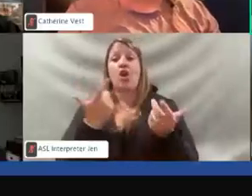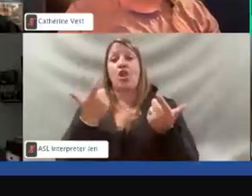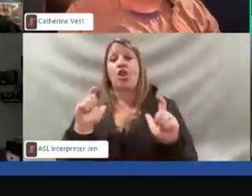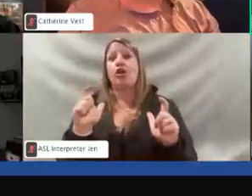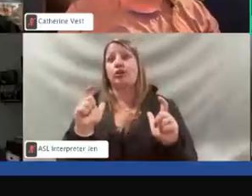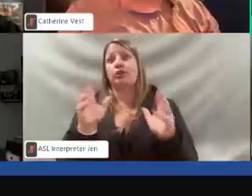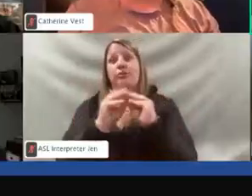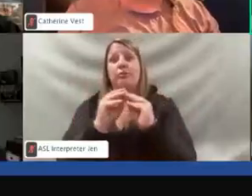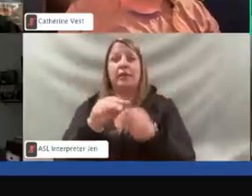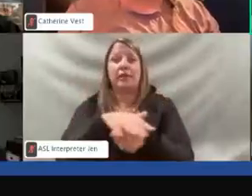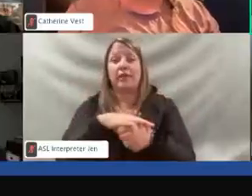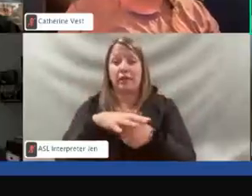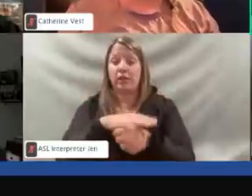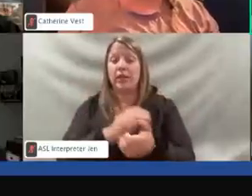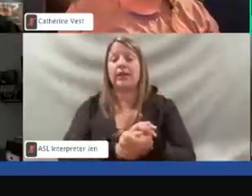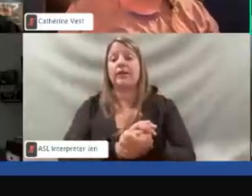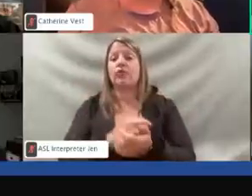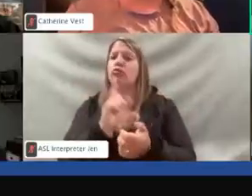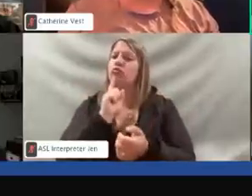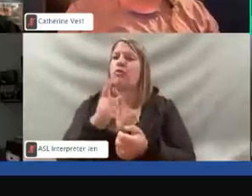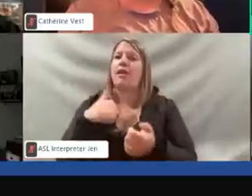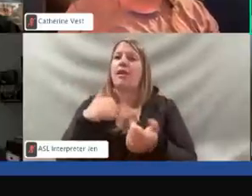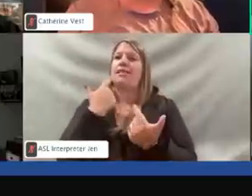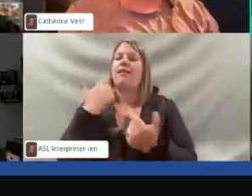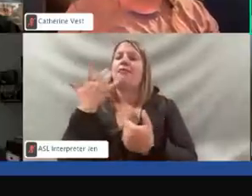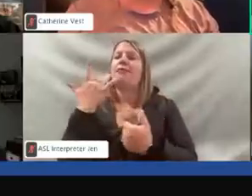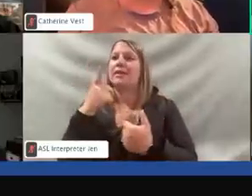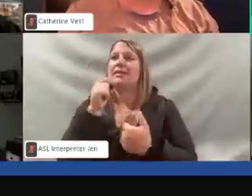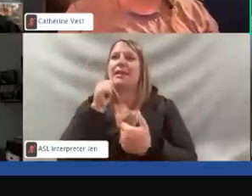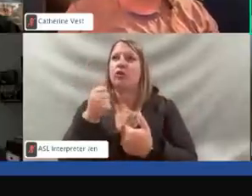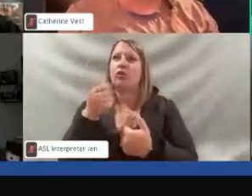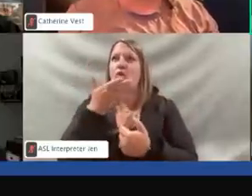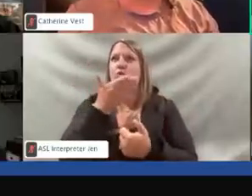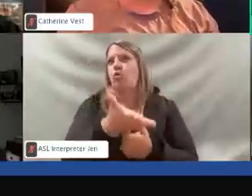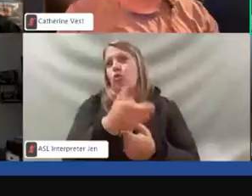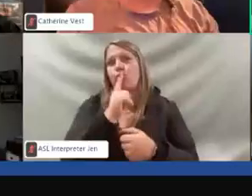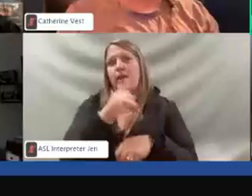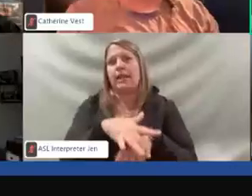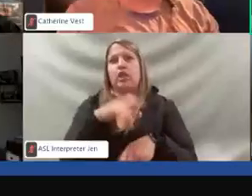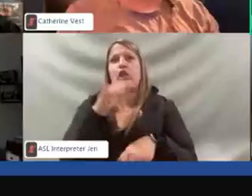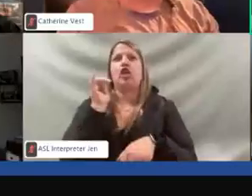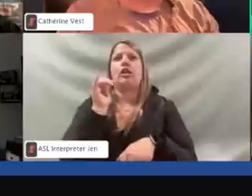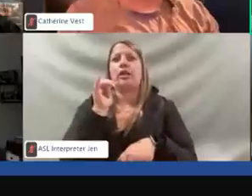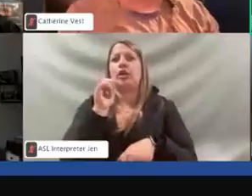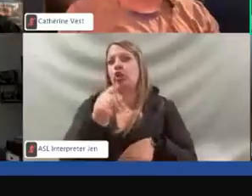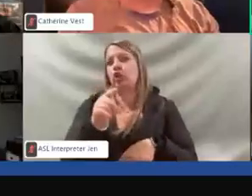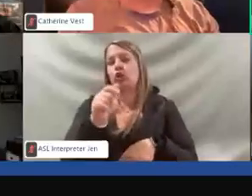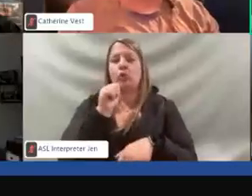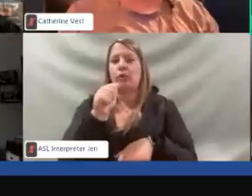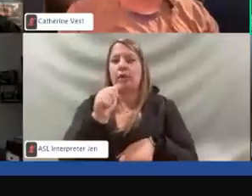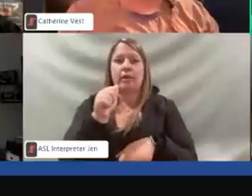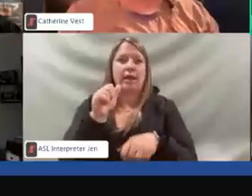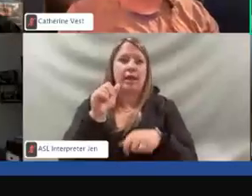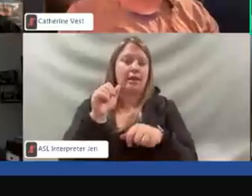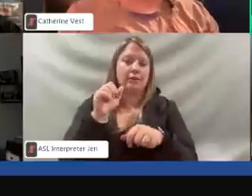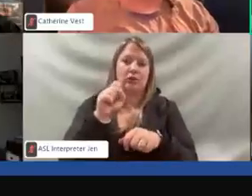area. I kind of laugh about it because if you don't get here really early, you're not going to beat studio